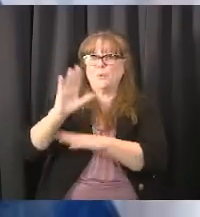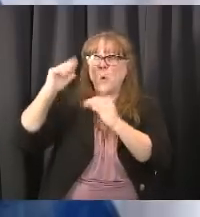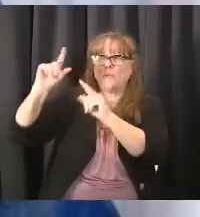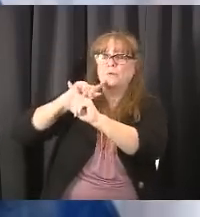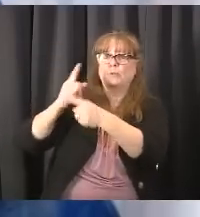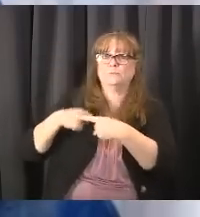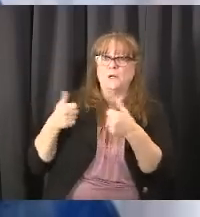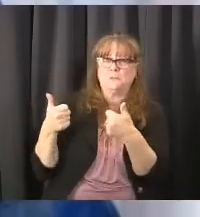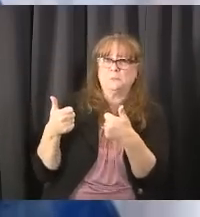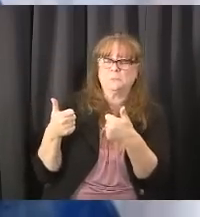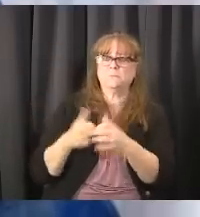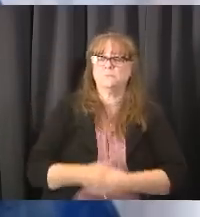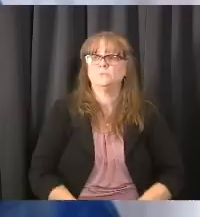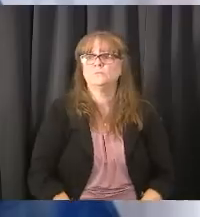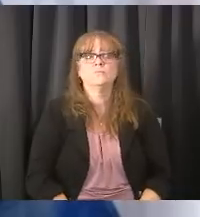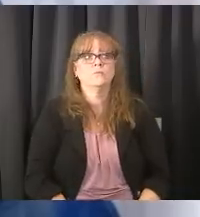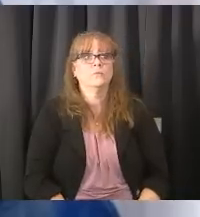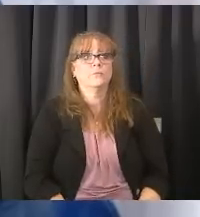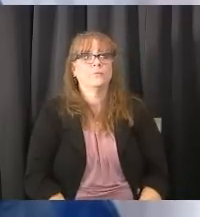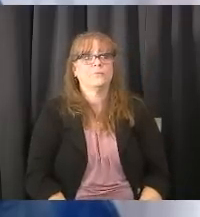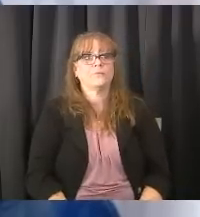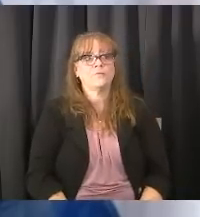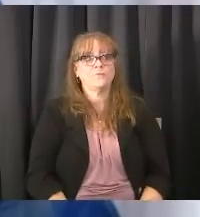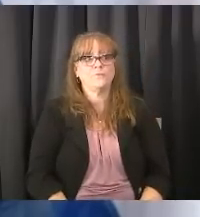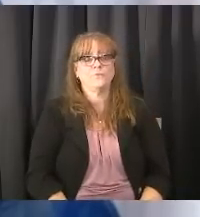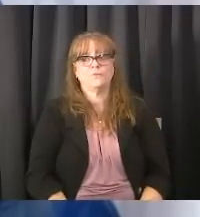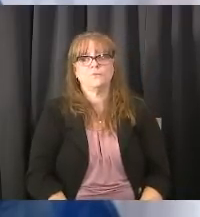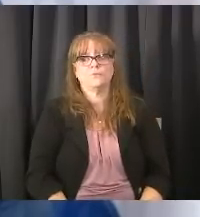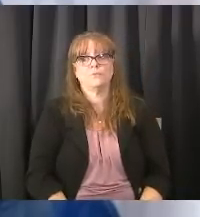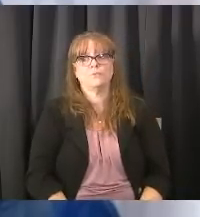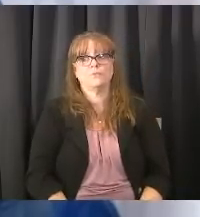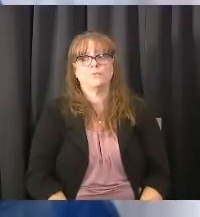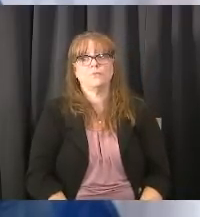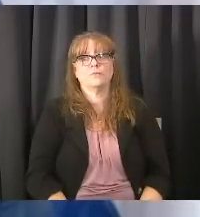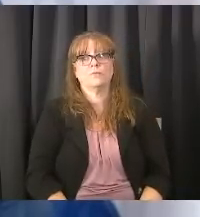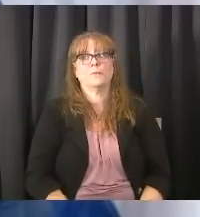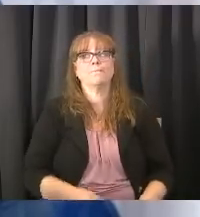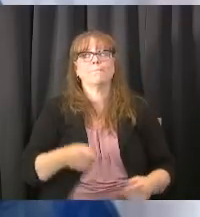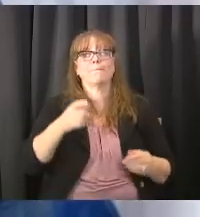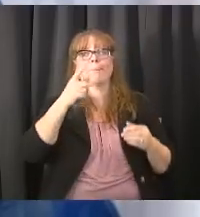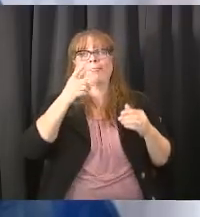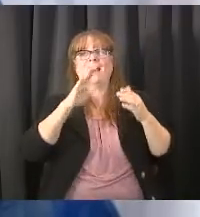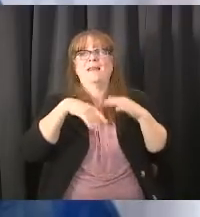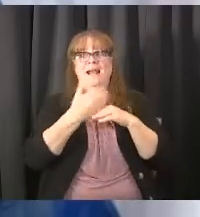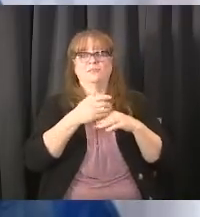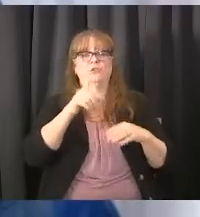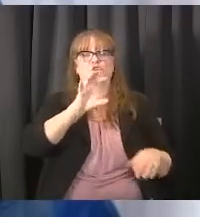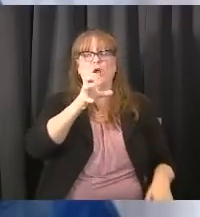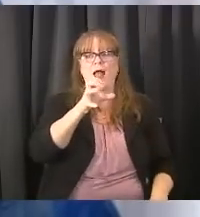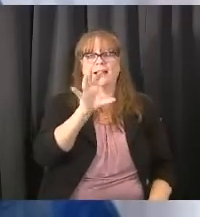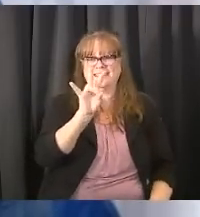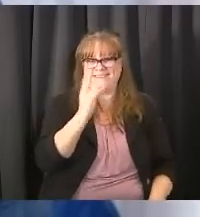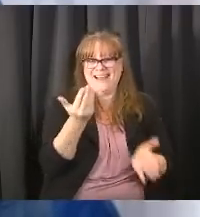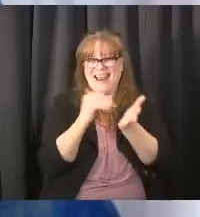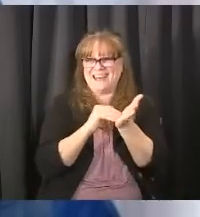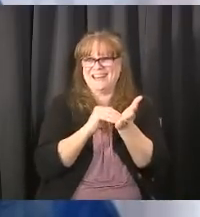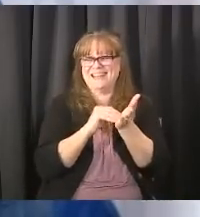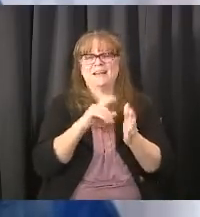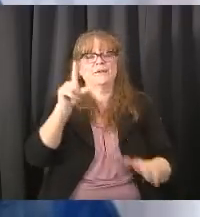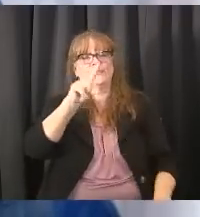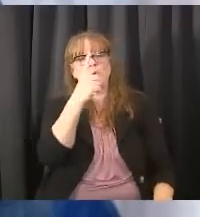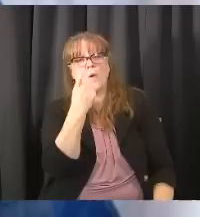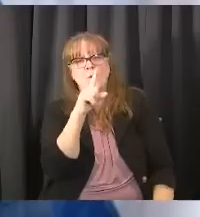Hi, Governor. This is Seth of the Gazette. Excuse me. 2 questions for you. One, curious if you saw the town of